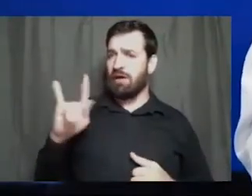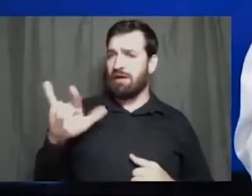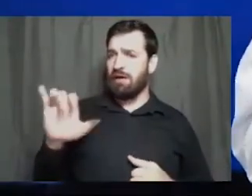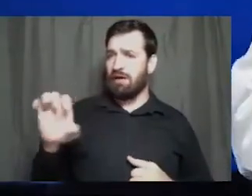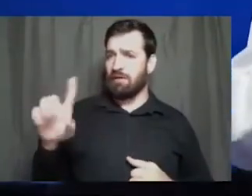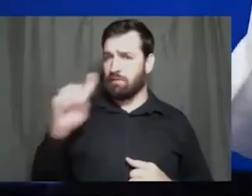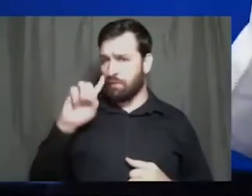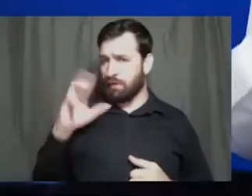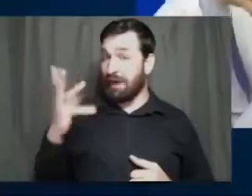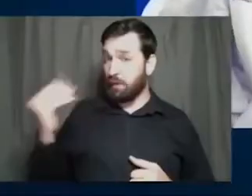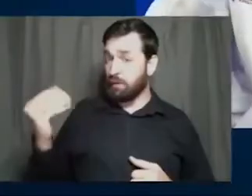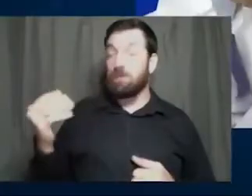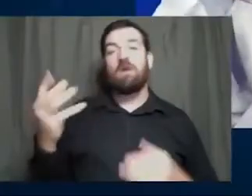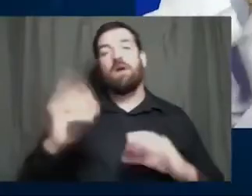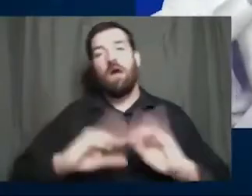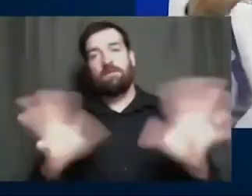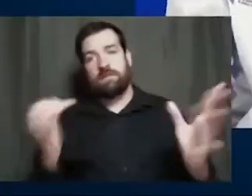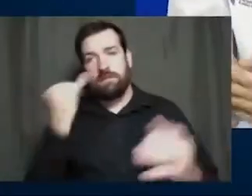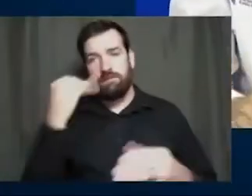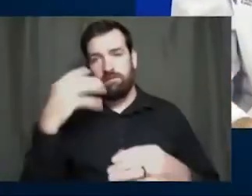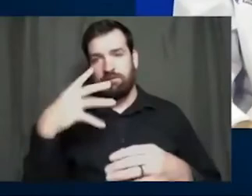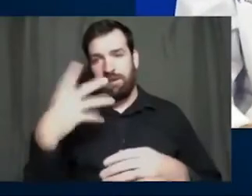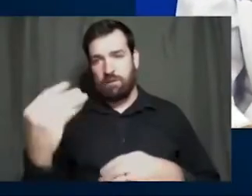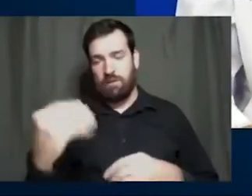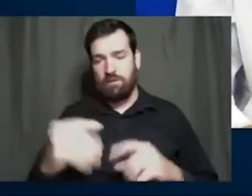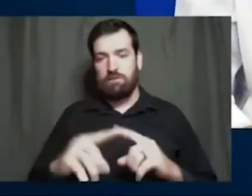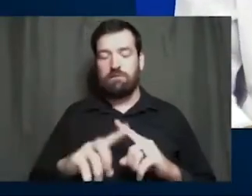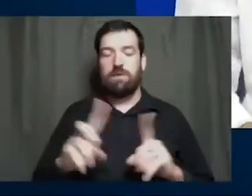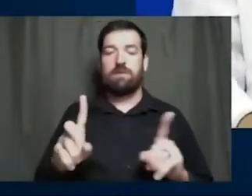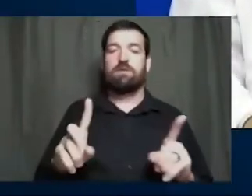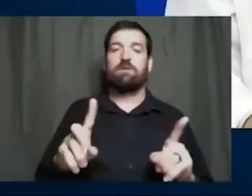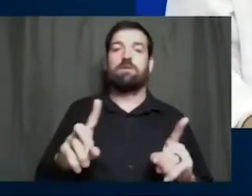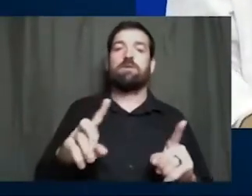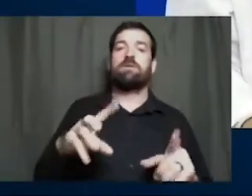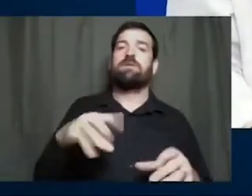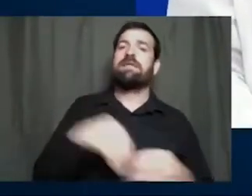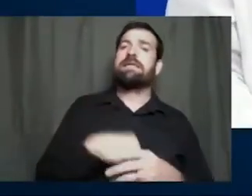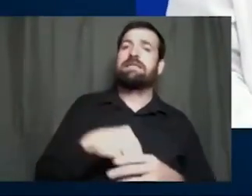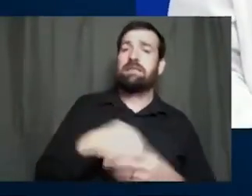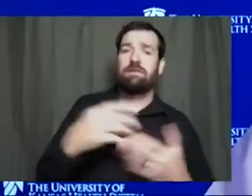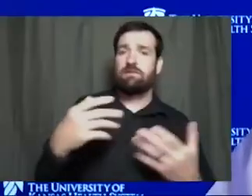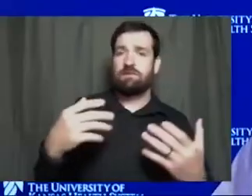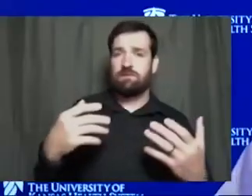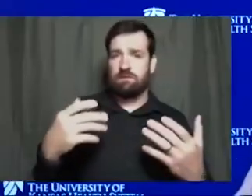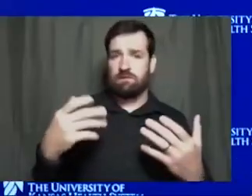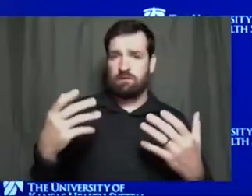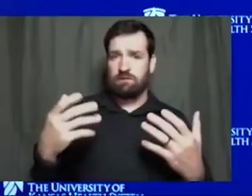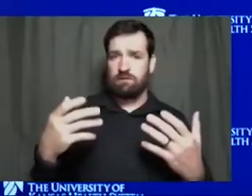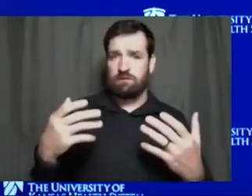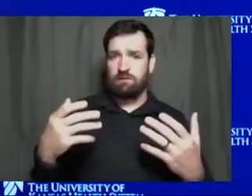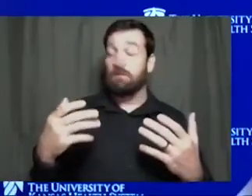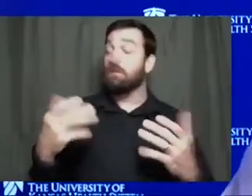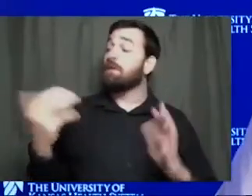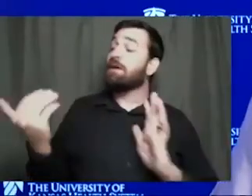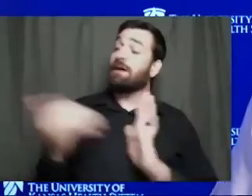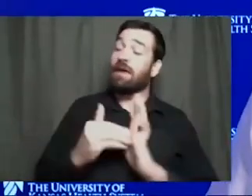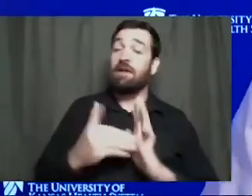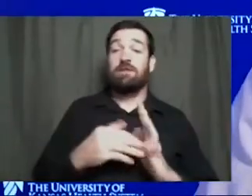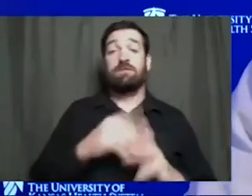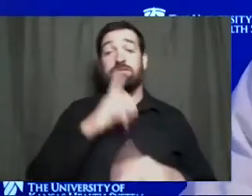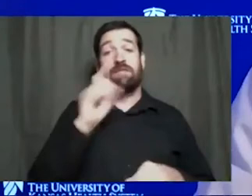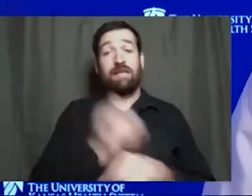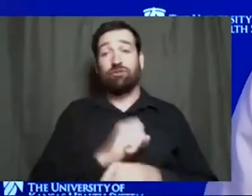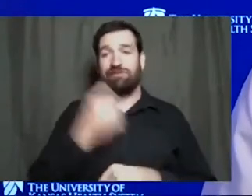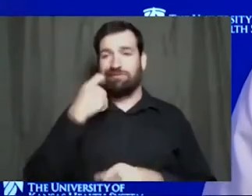you're inside, you're going to the bathroom, put your mask on. But what about your Outside? Again, actually, this weekend I went to an outdoor